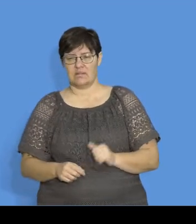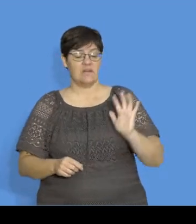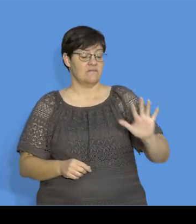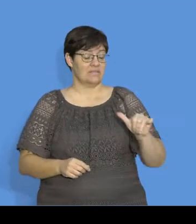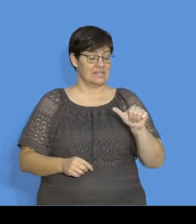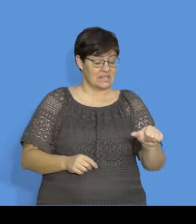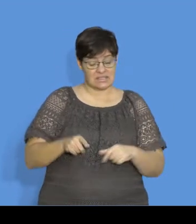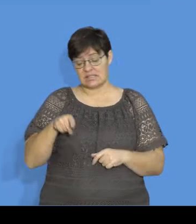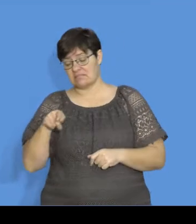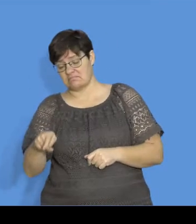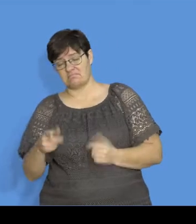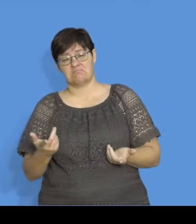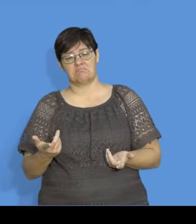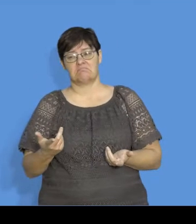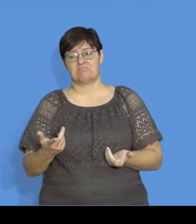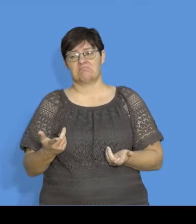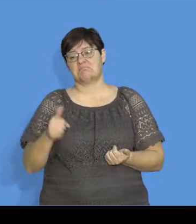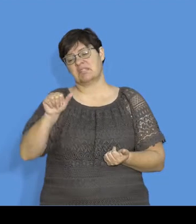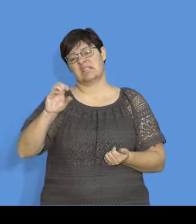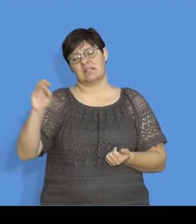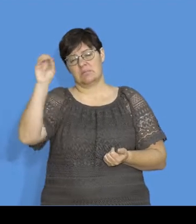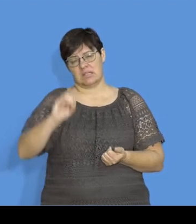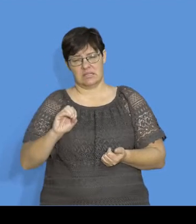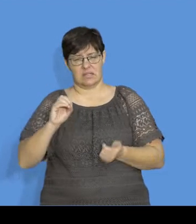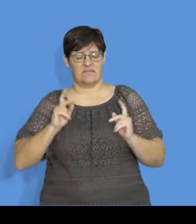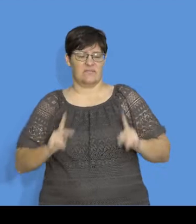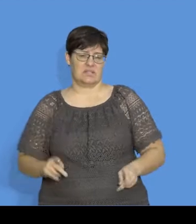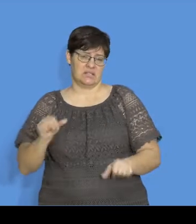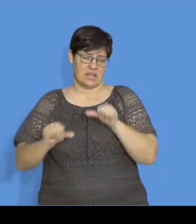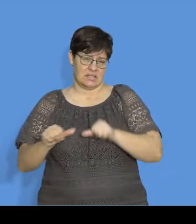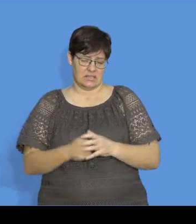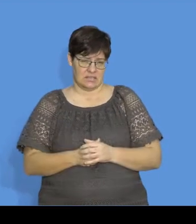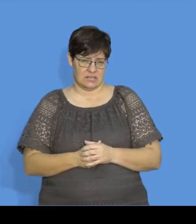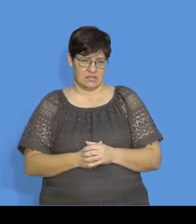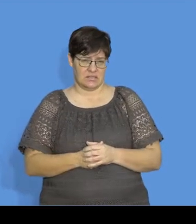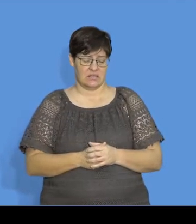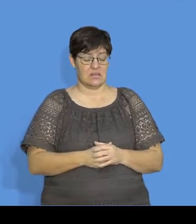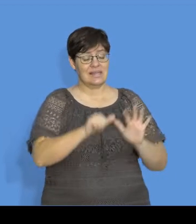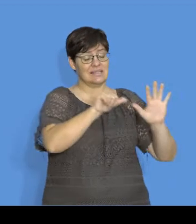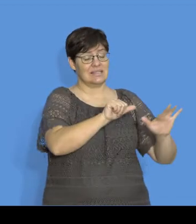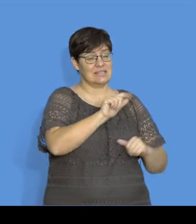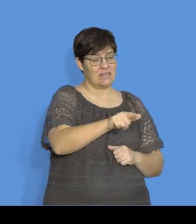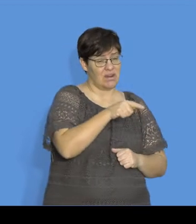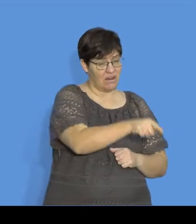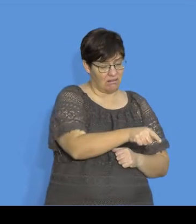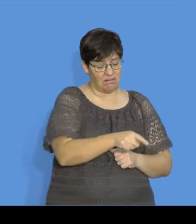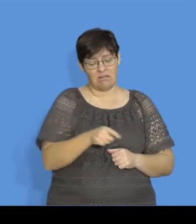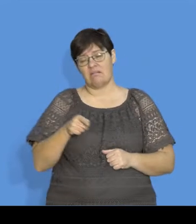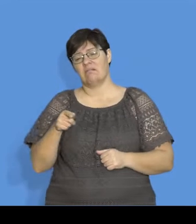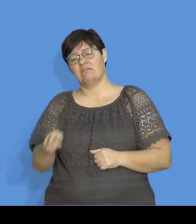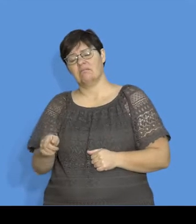56% in maths. That implies about 60% in physical science,